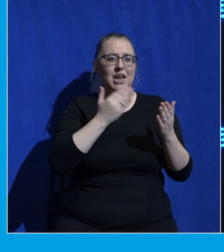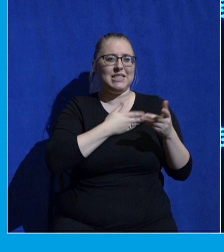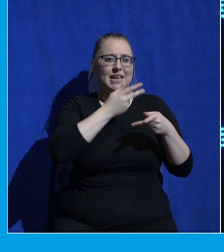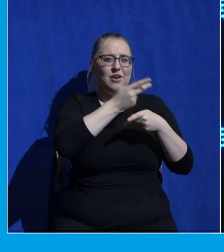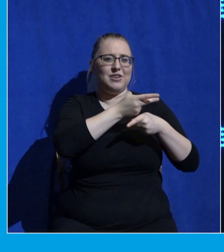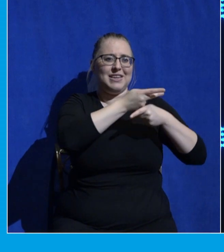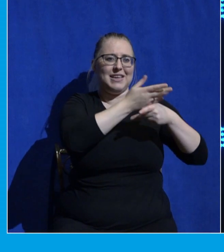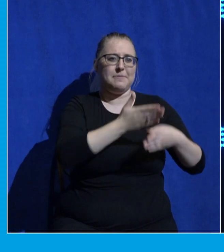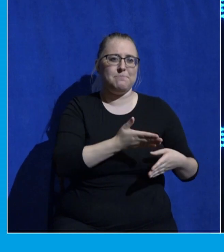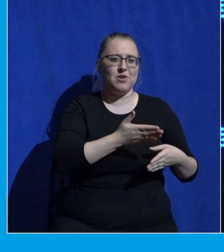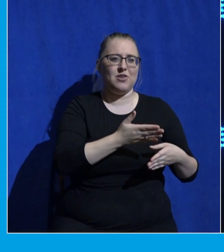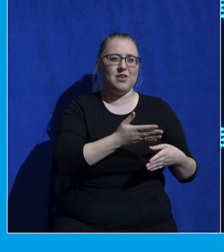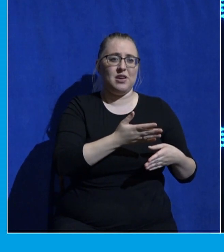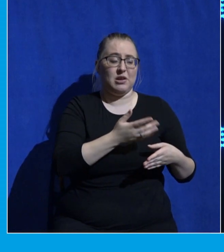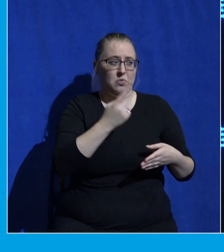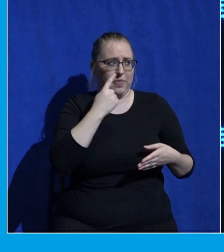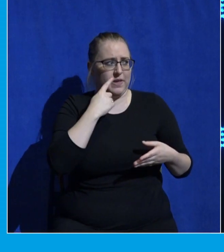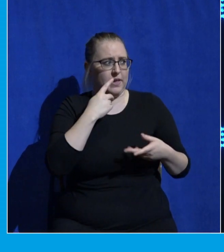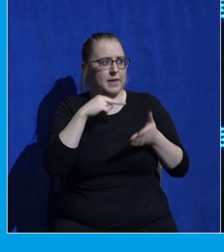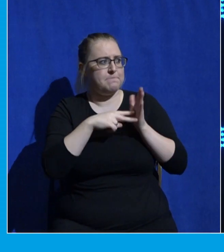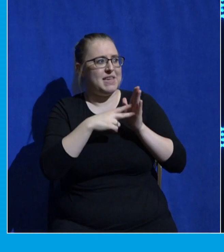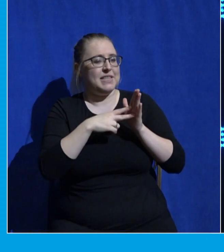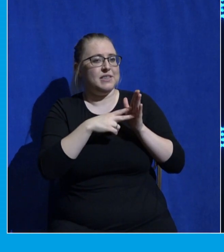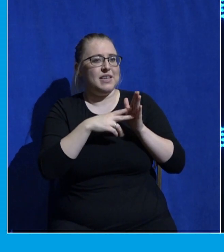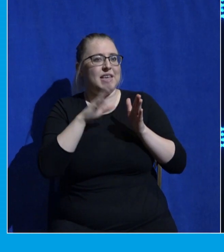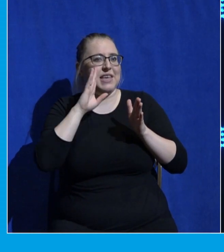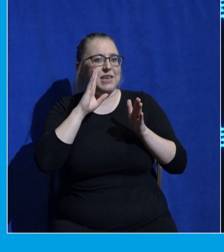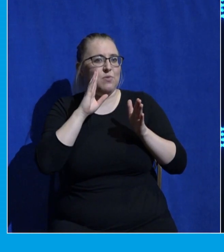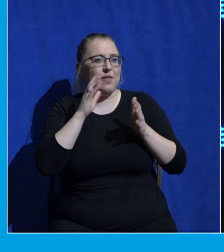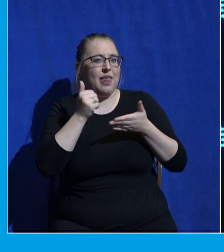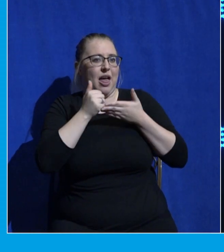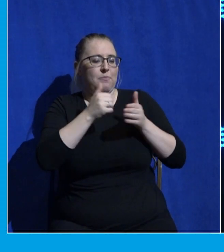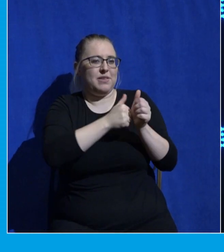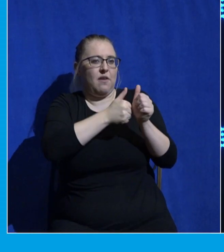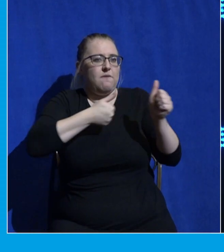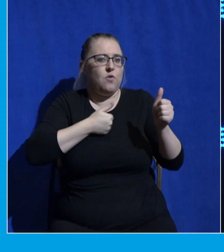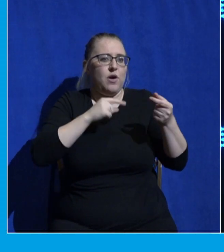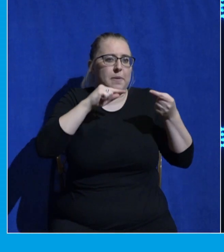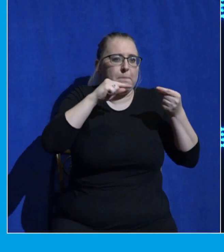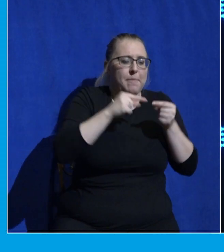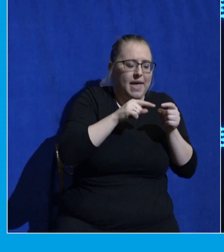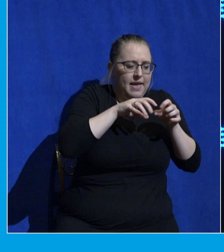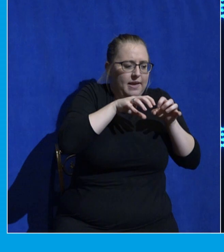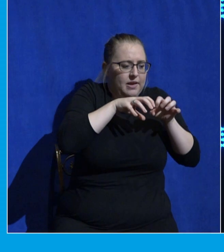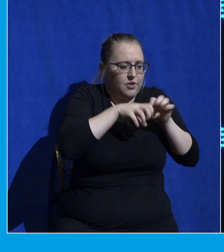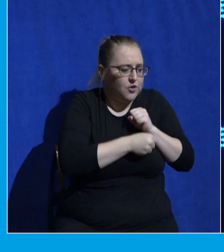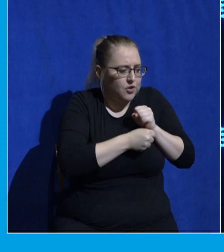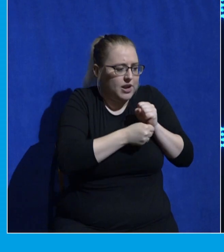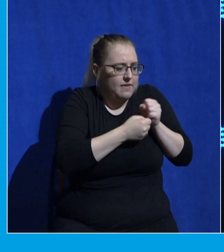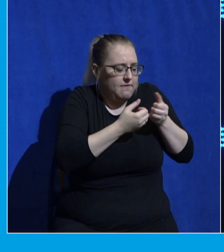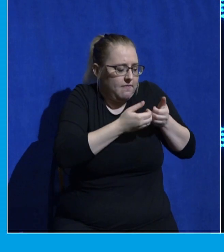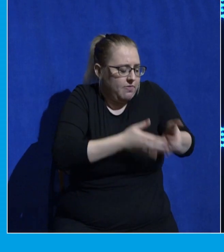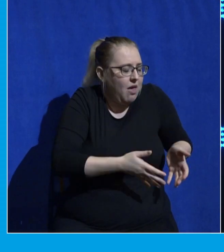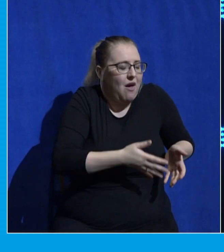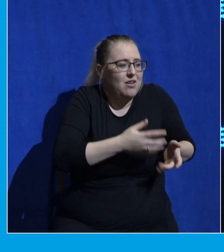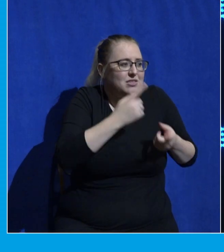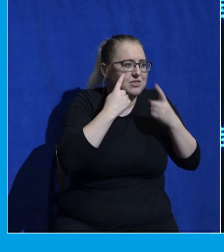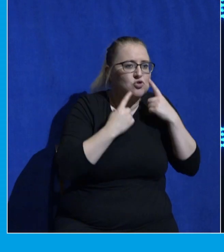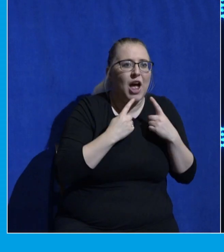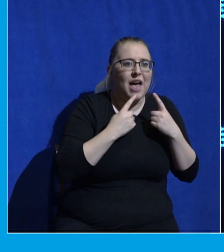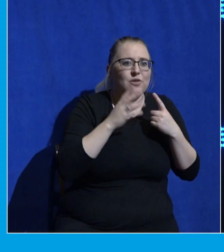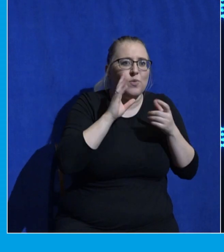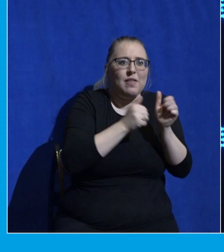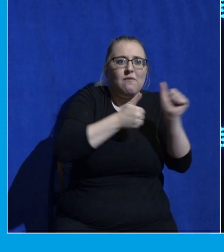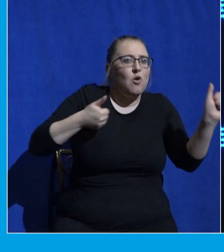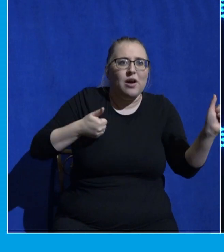that that means that God would keep us from the pain, the grief, the loss, the trials, the tears. So later